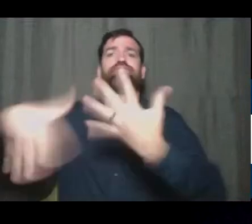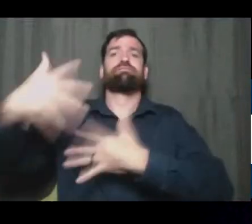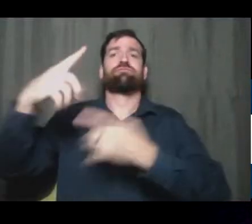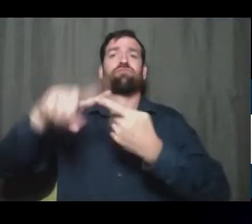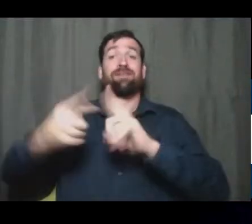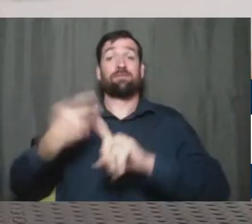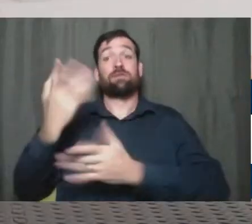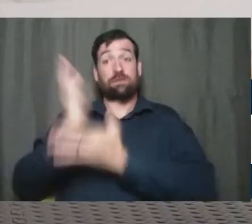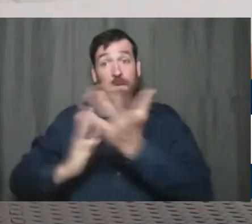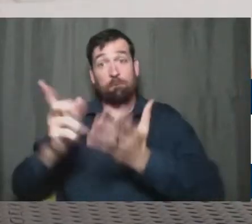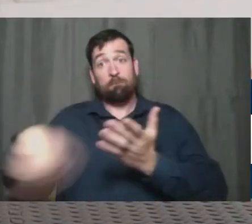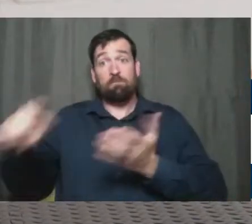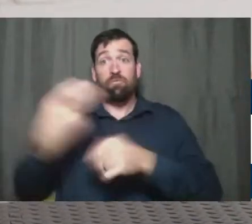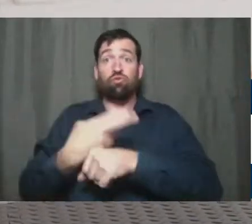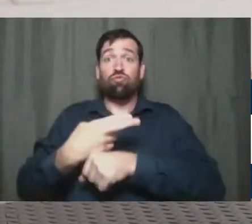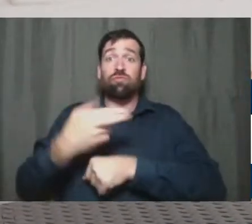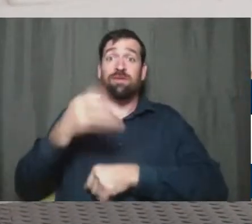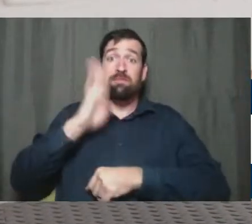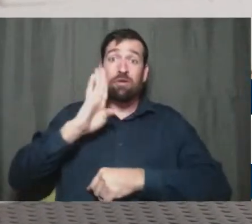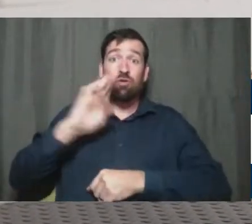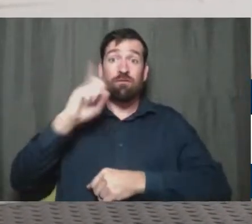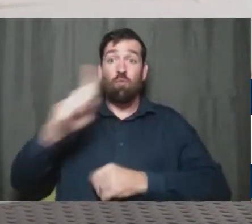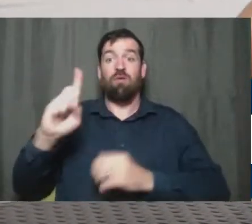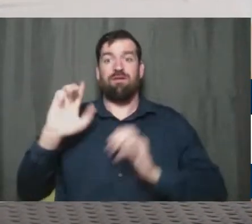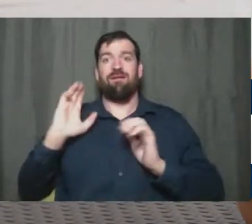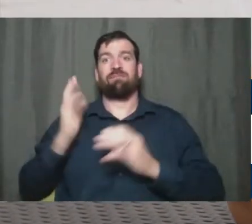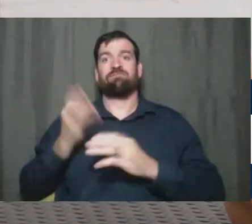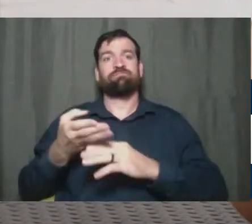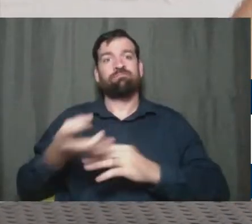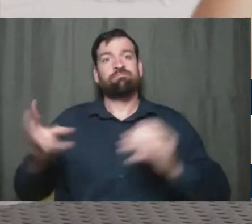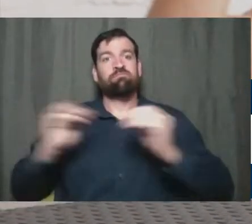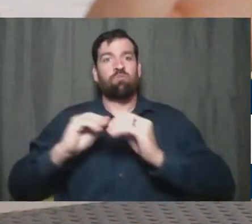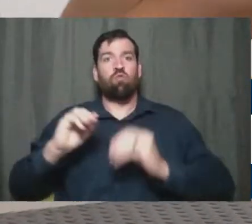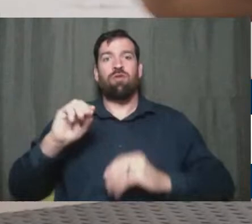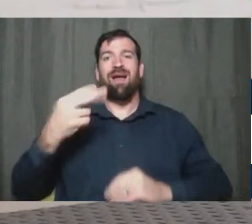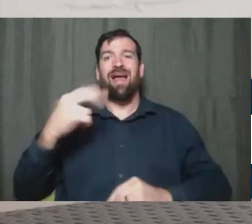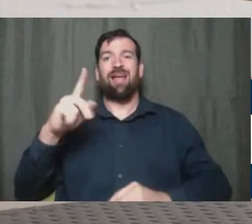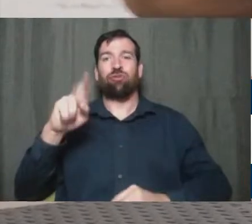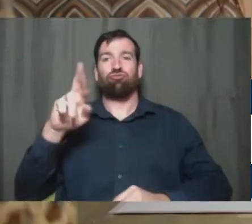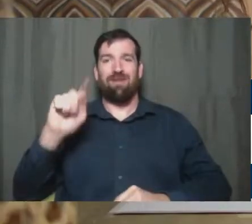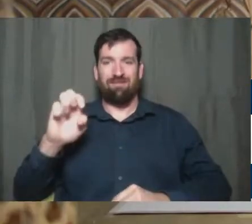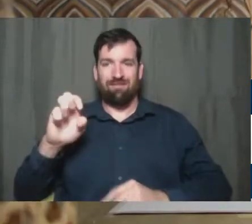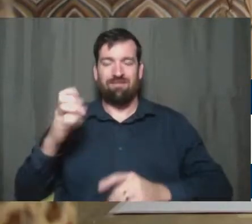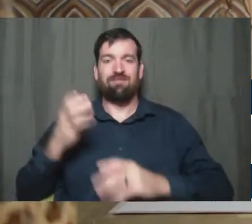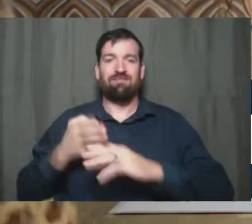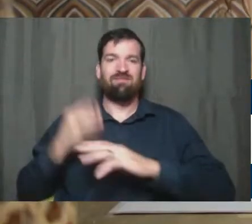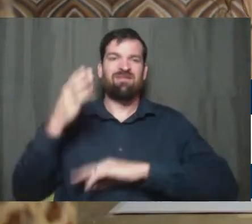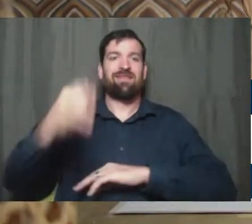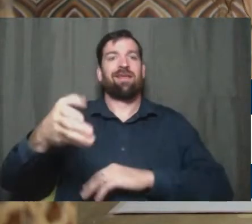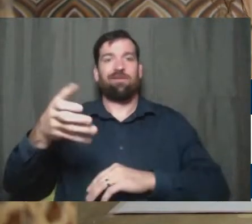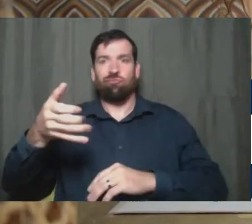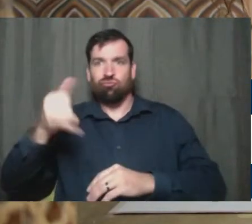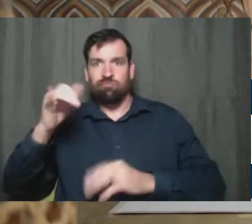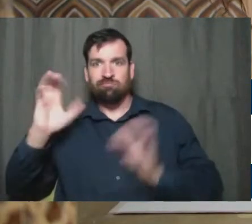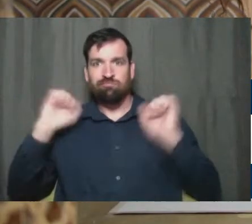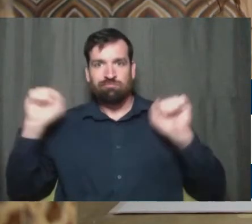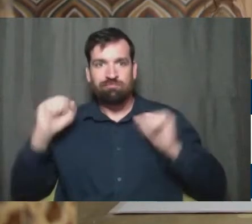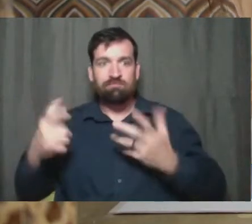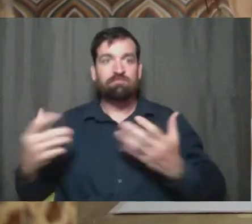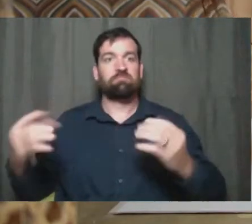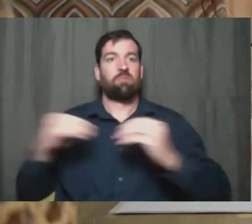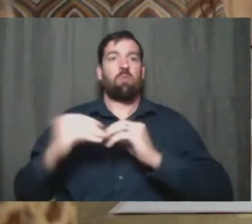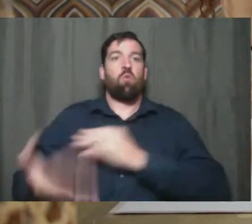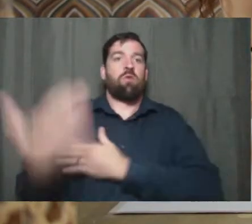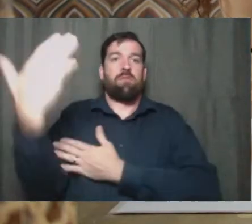to rehydrate after working out. Experts say before downing a cold one, though, there are some things you need to know. The Morning Medical Update starts right